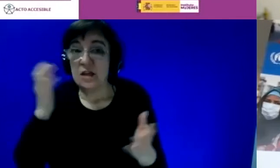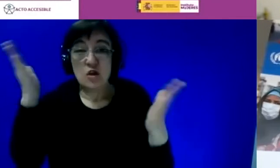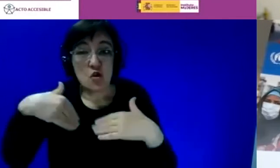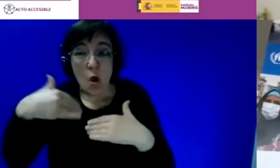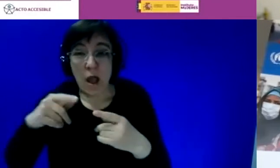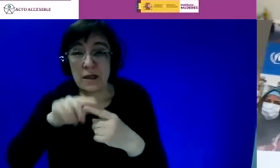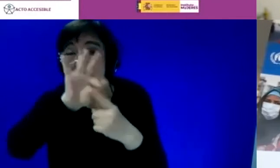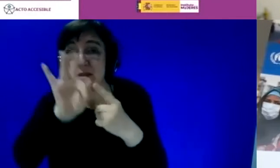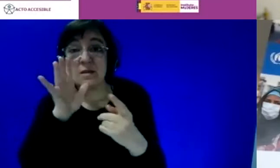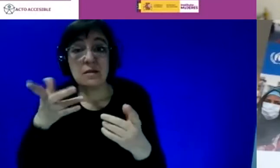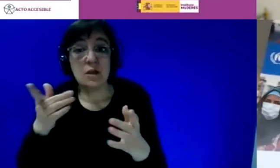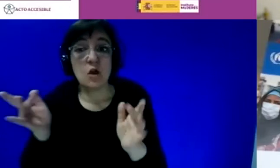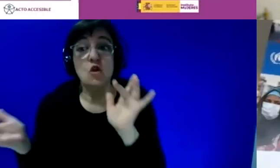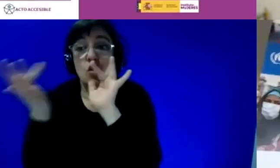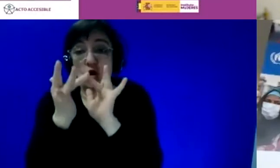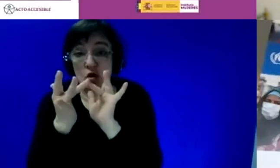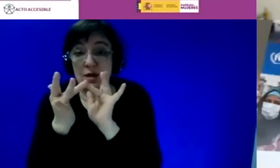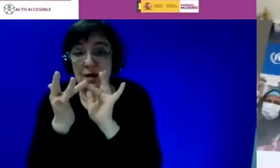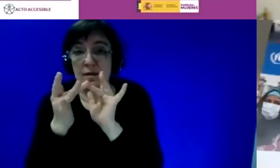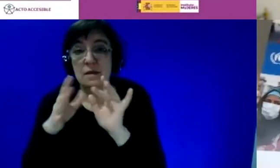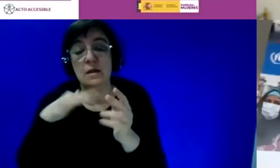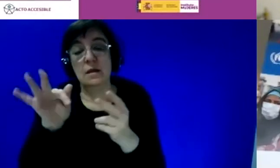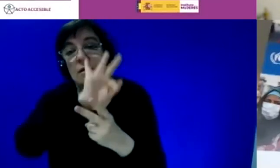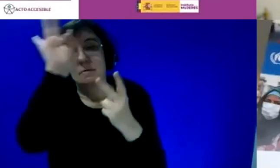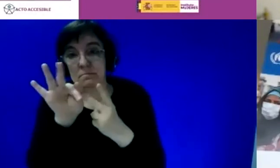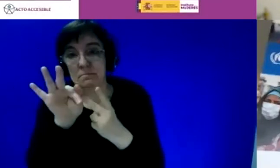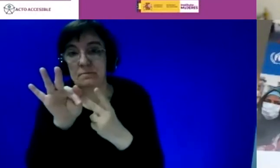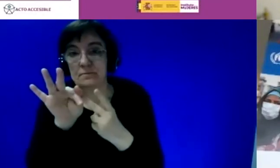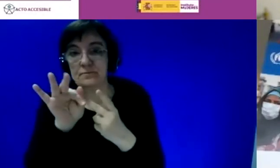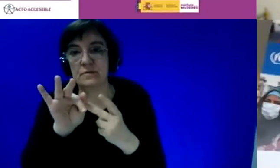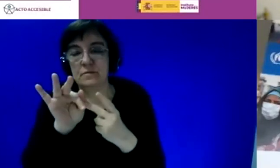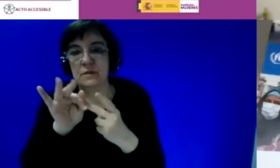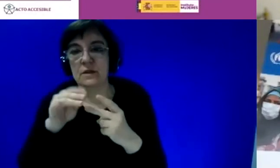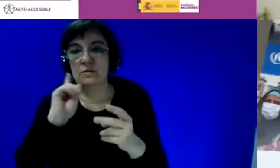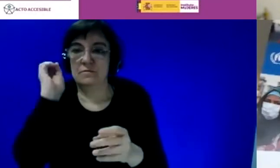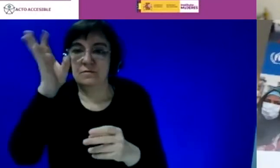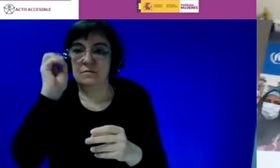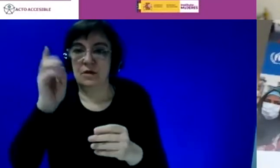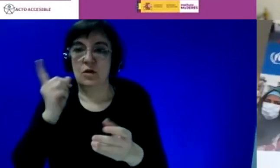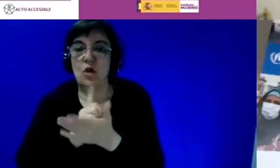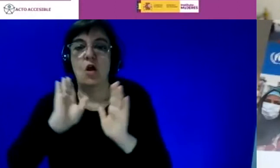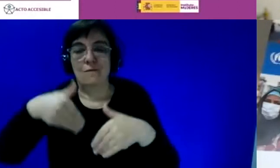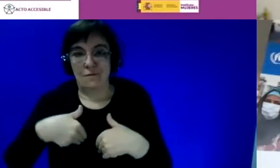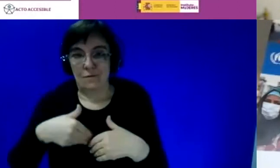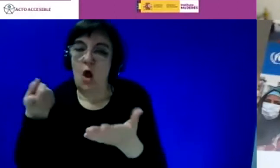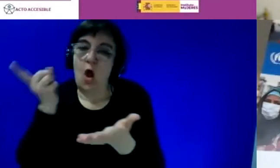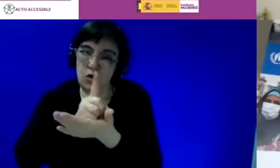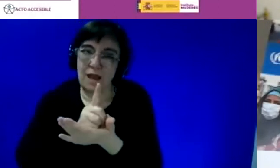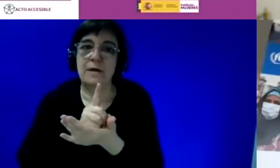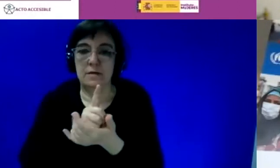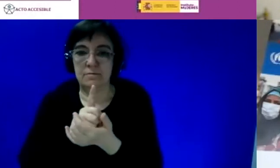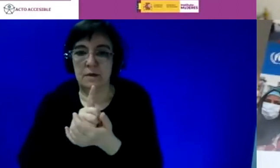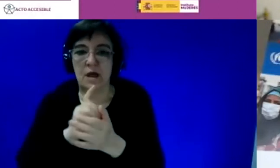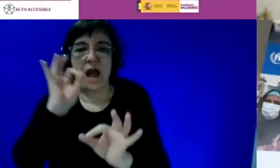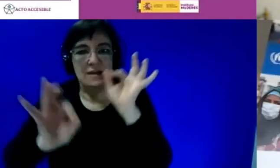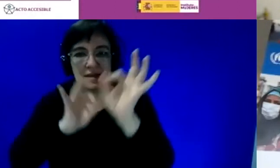faced by persons with disabilities in Ukraine. If she's not connected right now, then we will